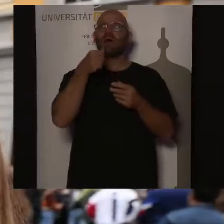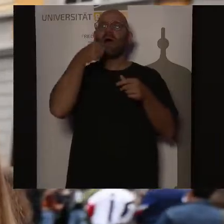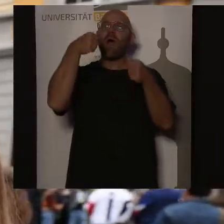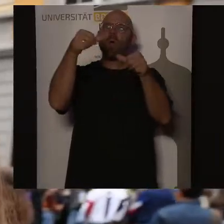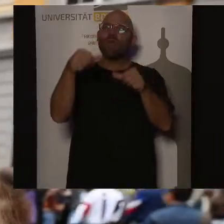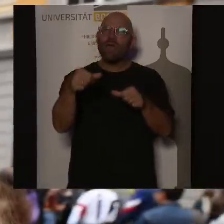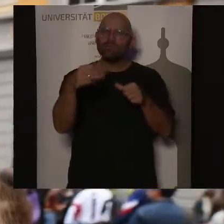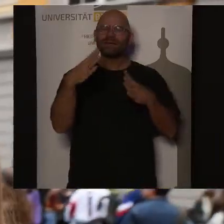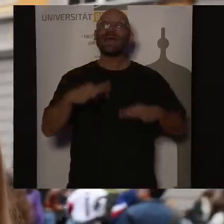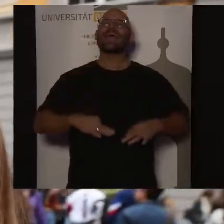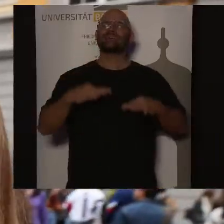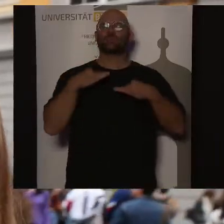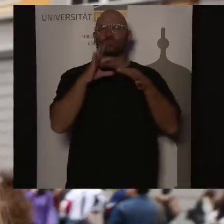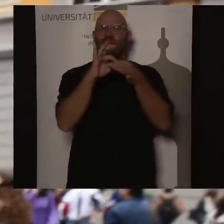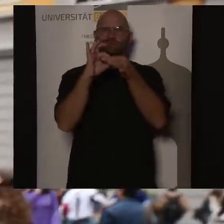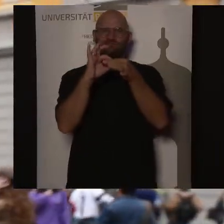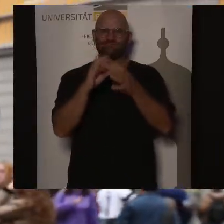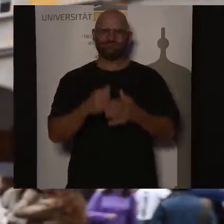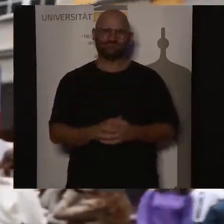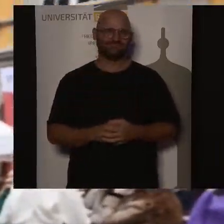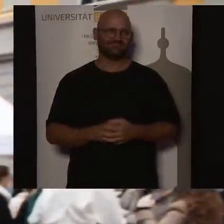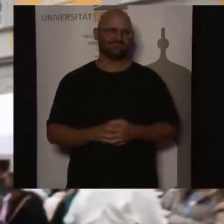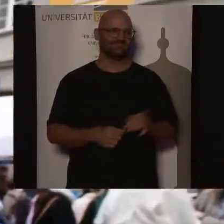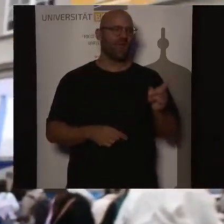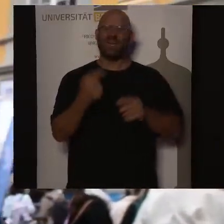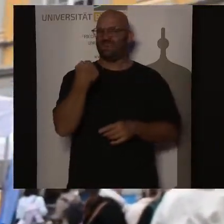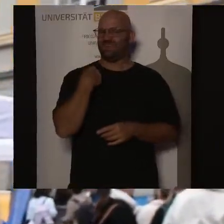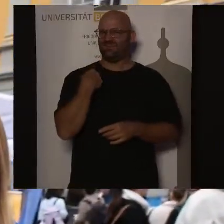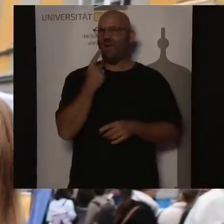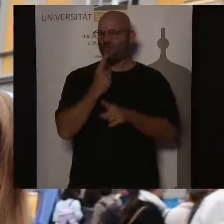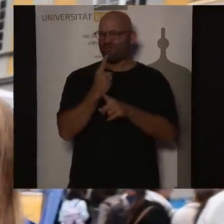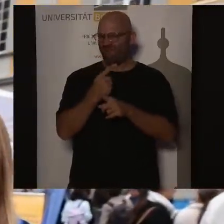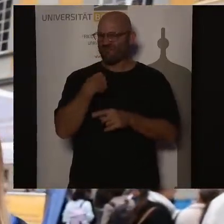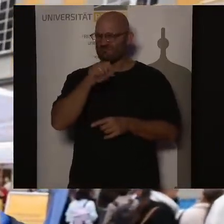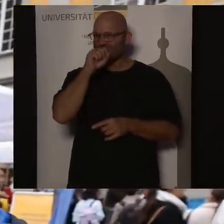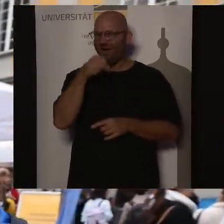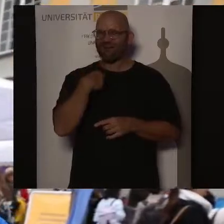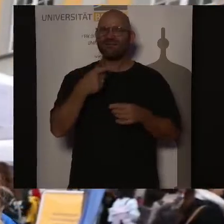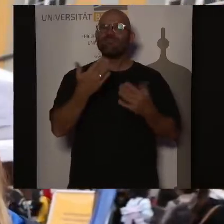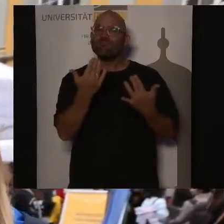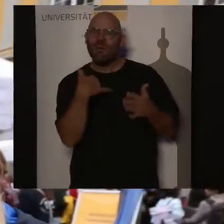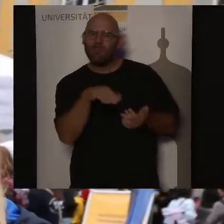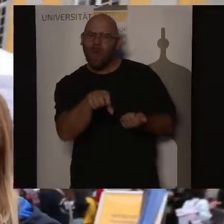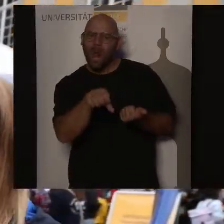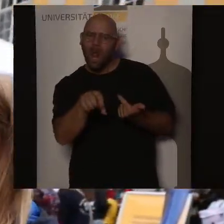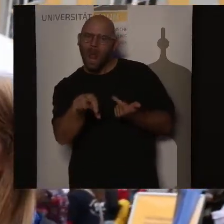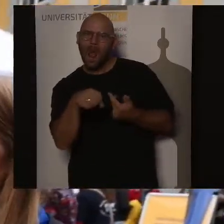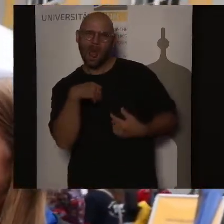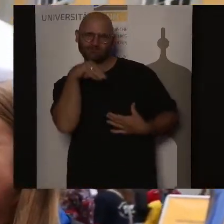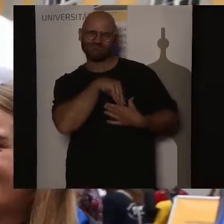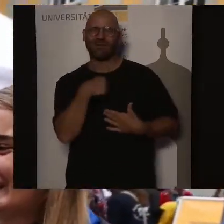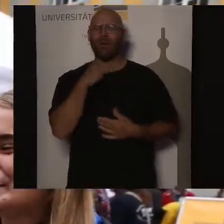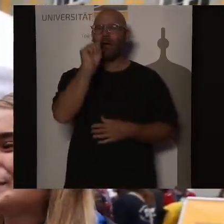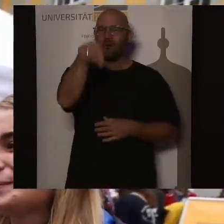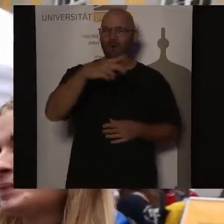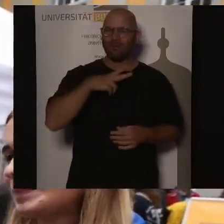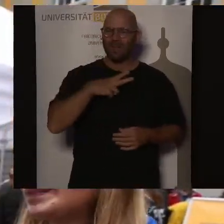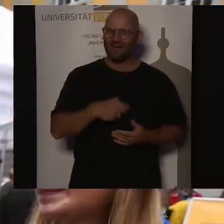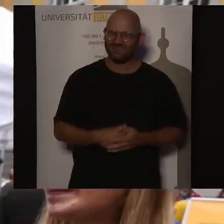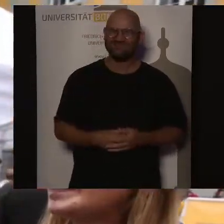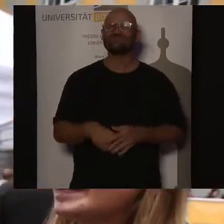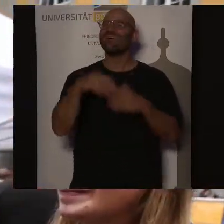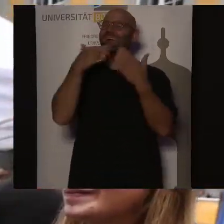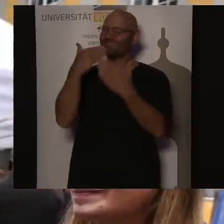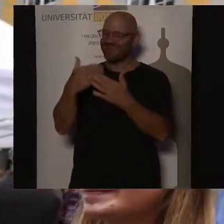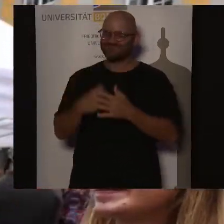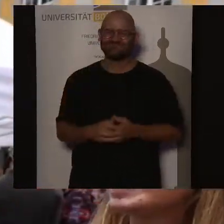balloons, and really cool stickers with a health topic. I always love merch, so I will definitely come by.